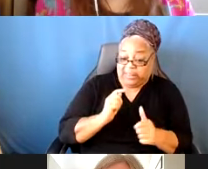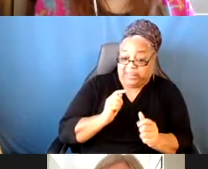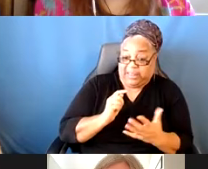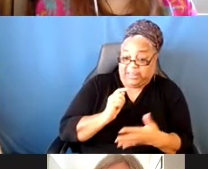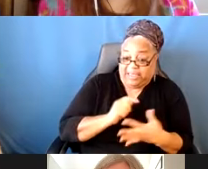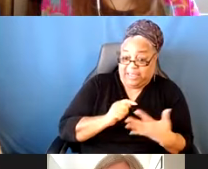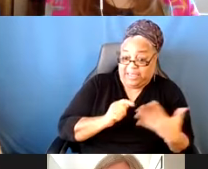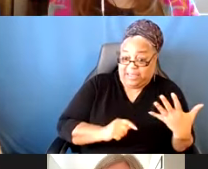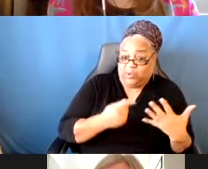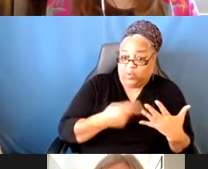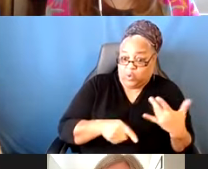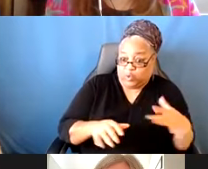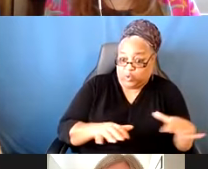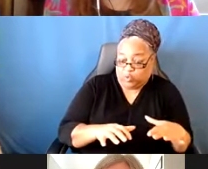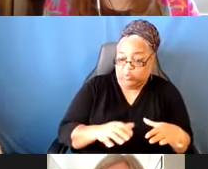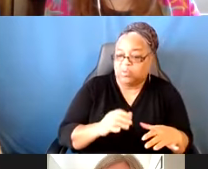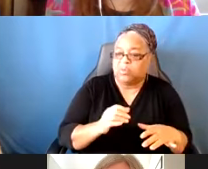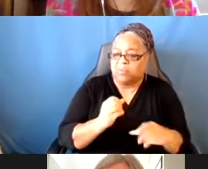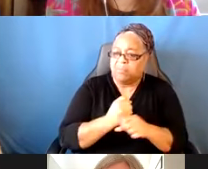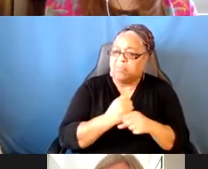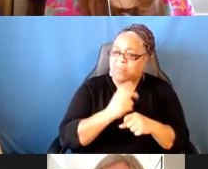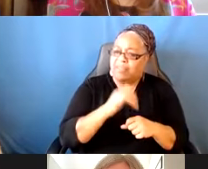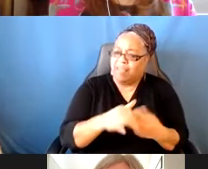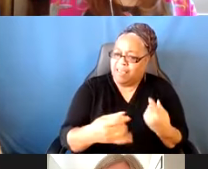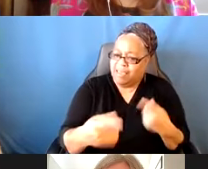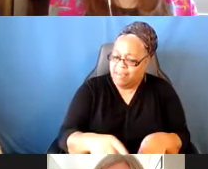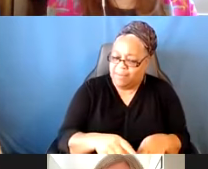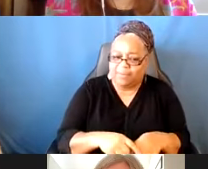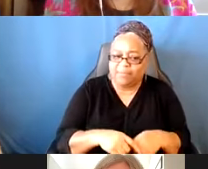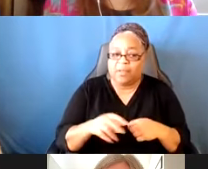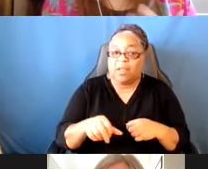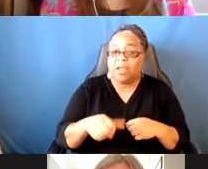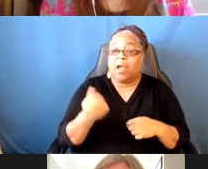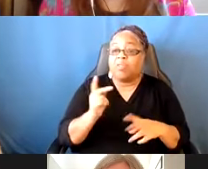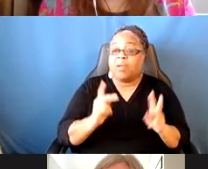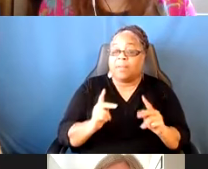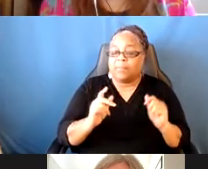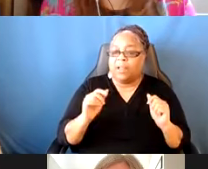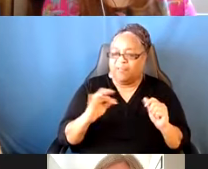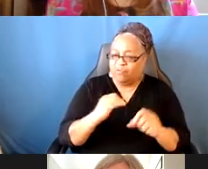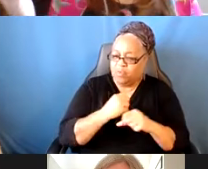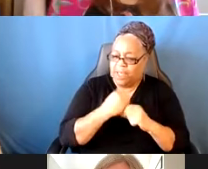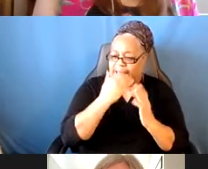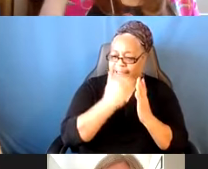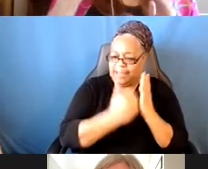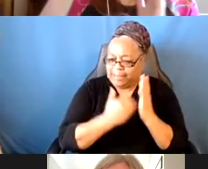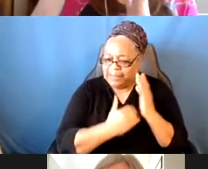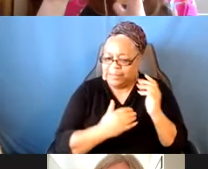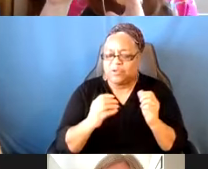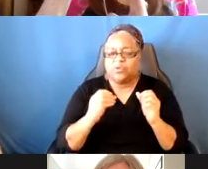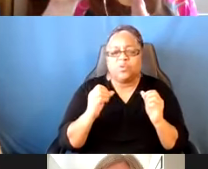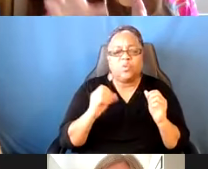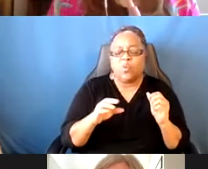There are other folks, if you are a huge list maker, or if your Outlook calendar is